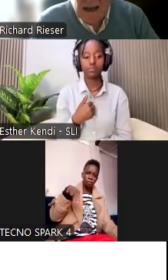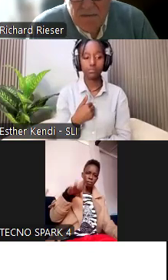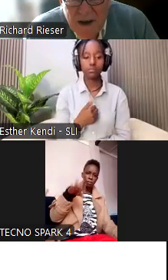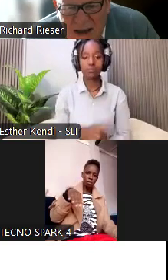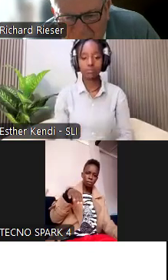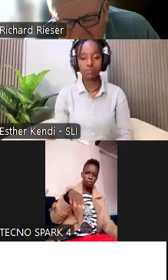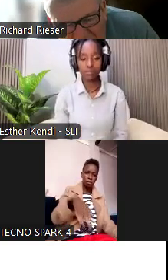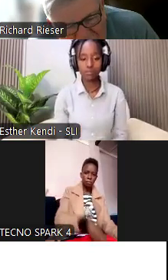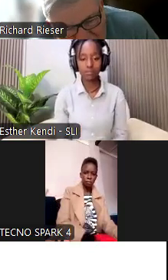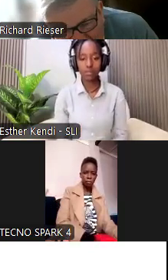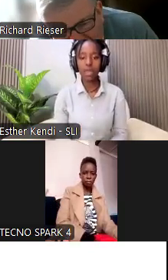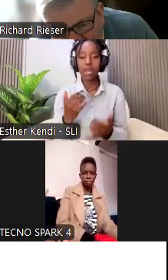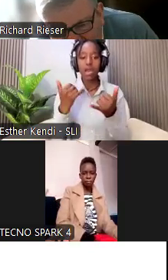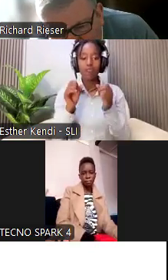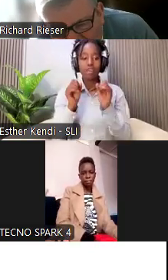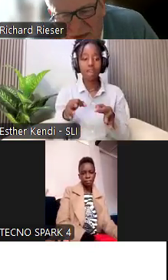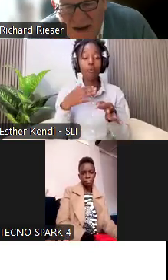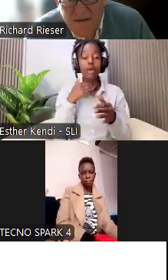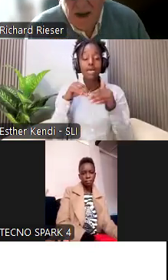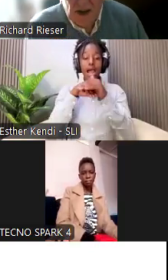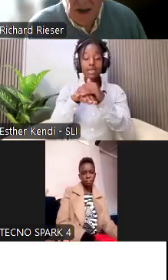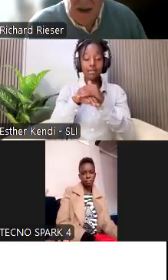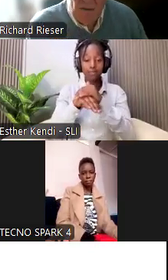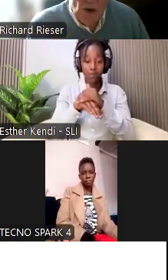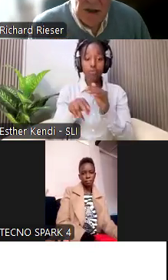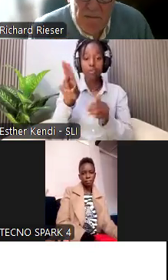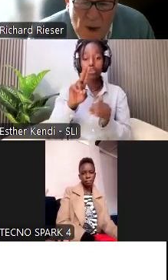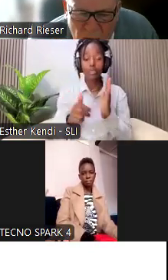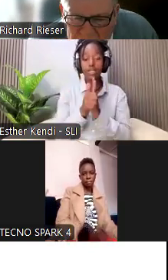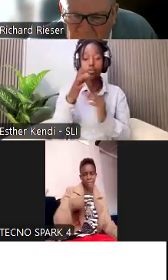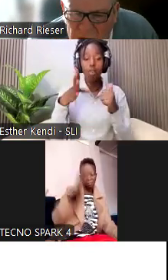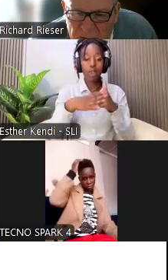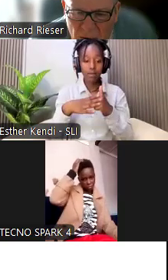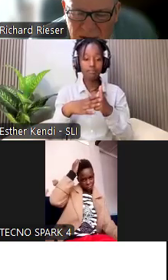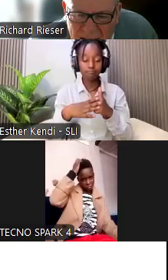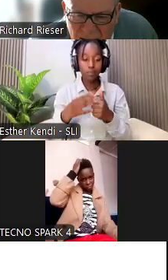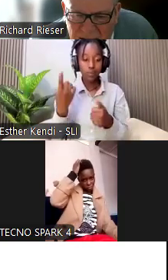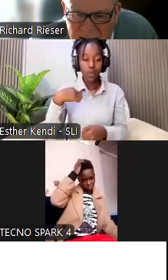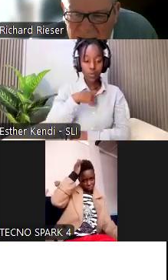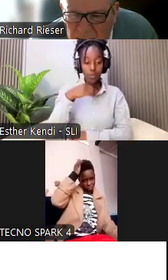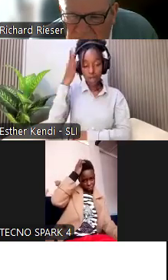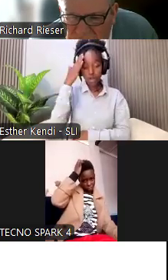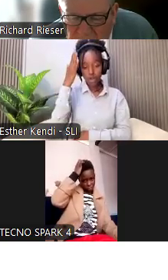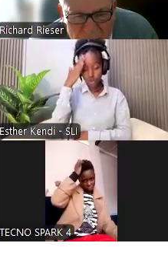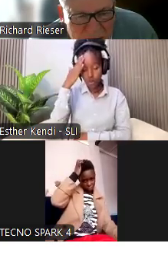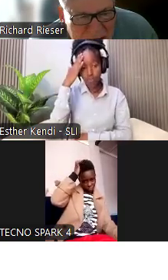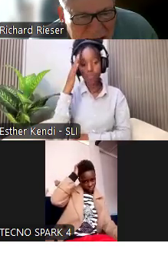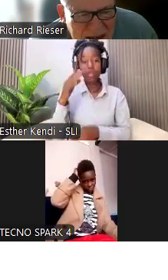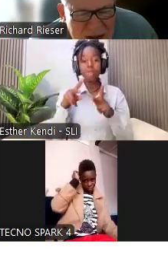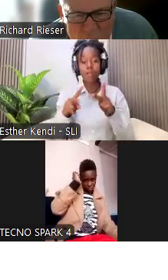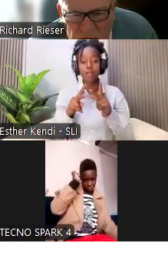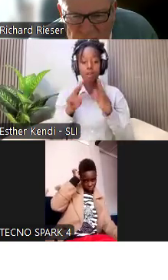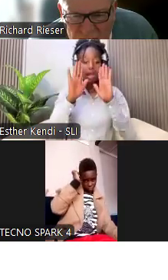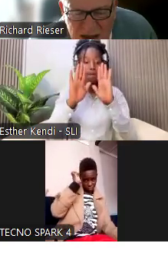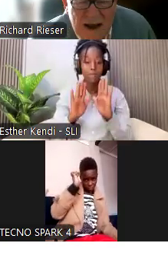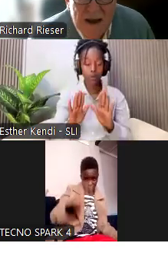For accessibility, this is Article 9 of the Convention, and what's important and what she pointed out yesterday when she spoke to us is